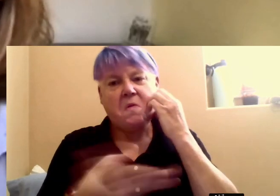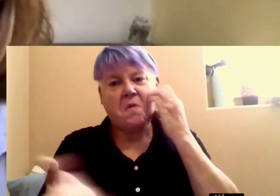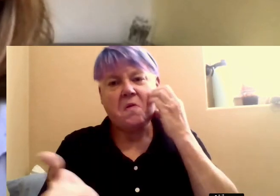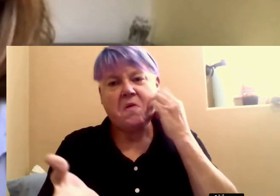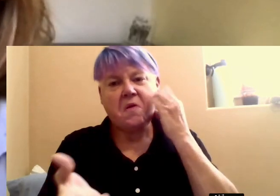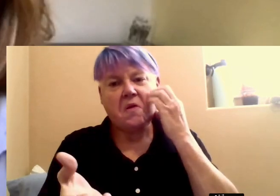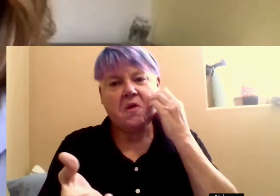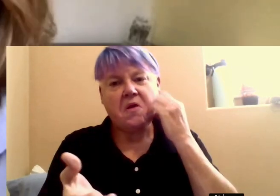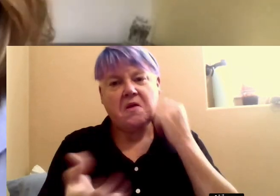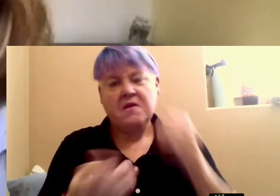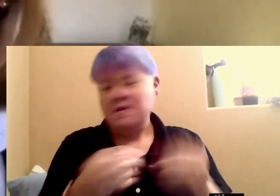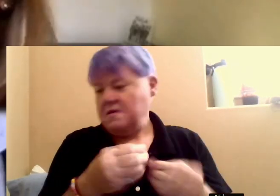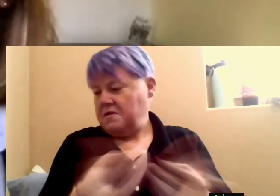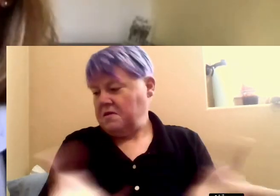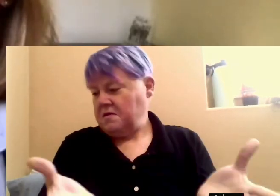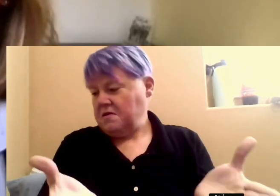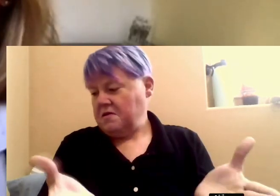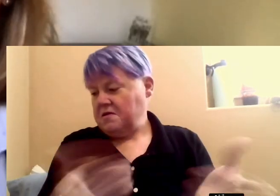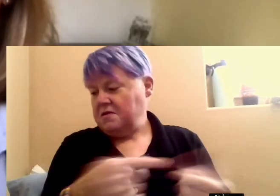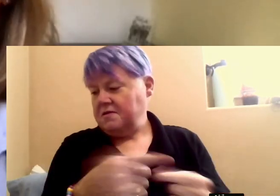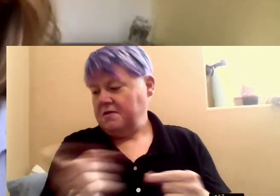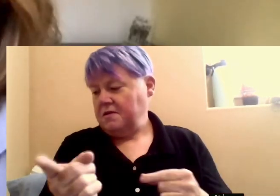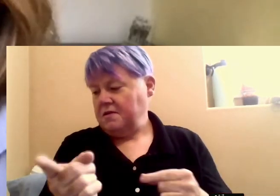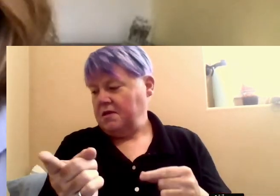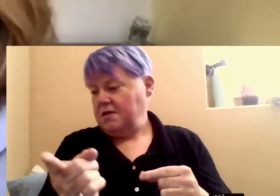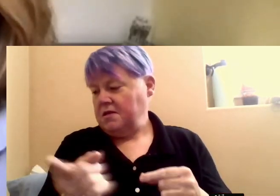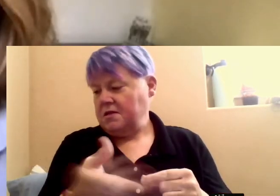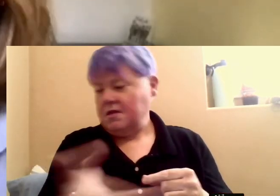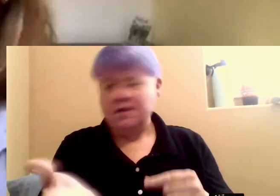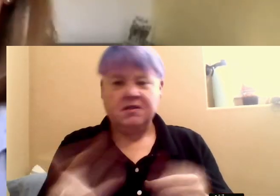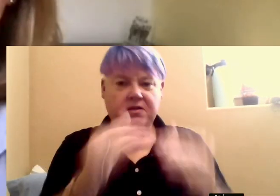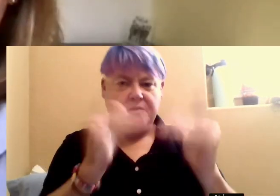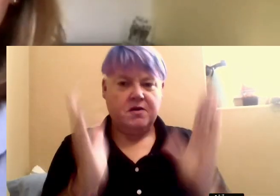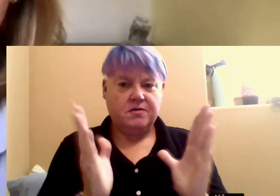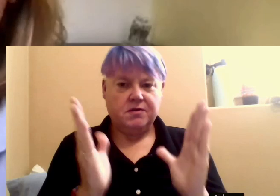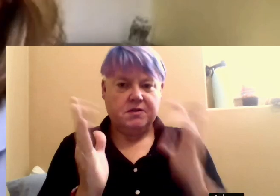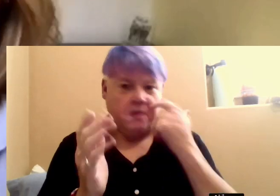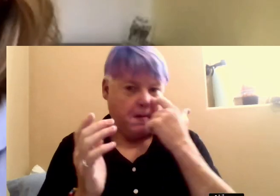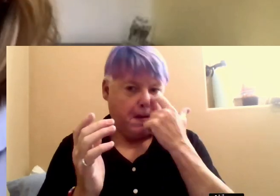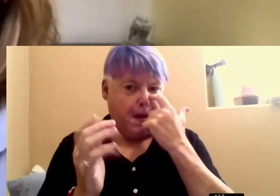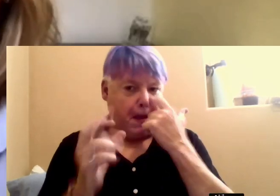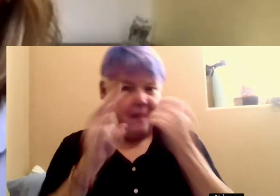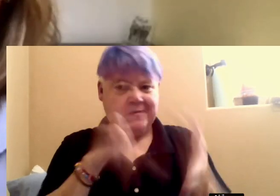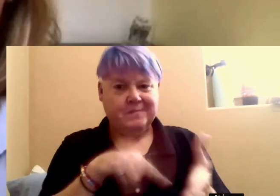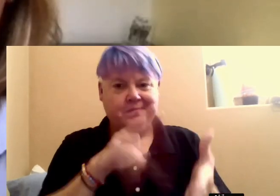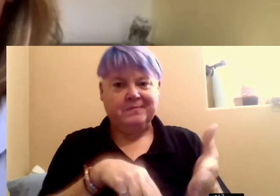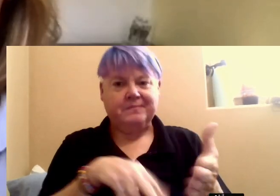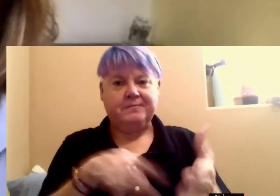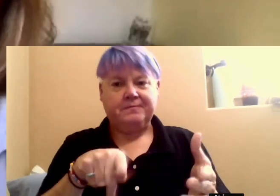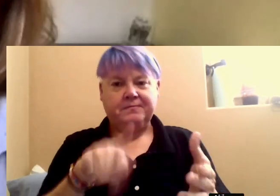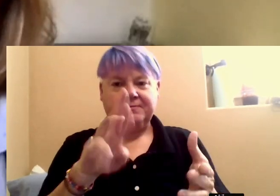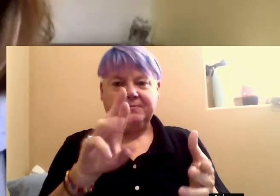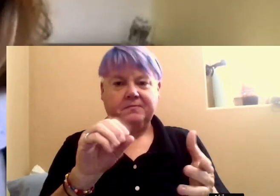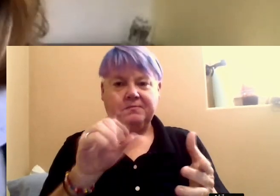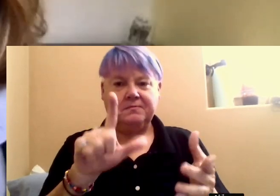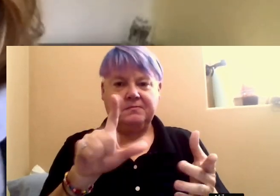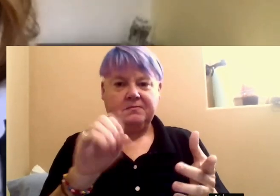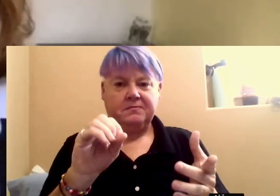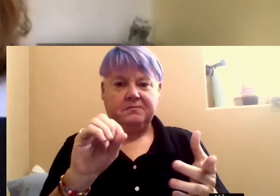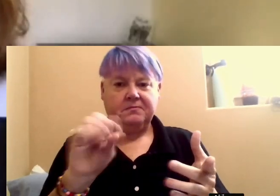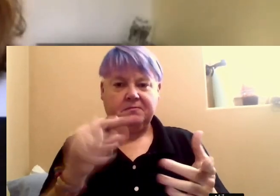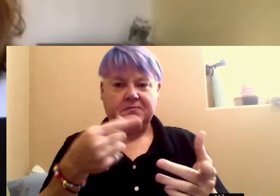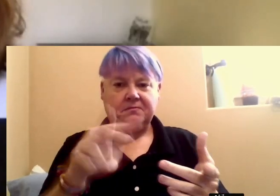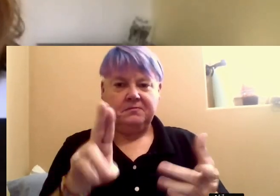cause of these assaults on their home. So I'm just going to read the prologue, which is just a couple of pages.